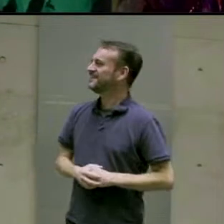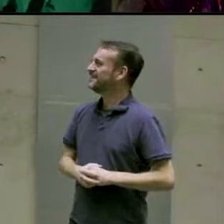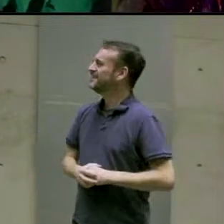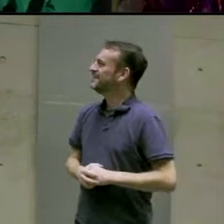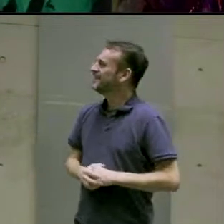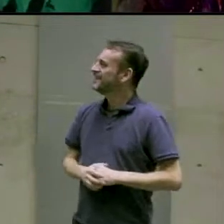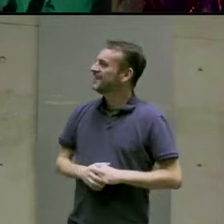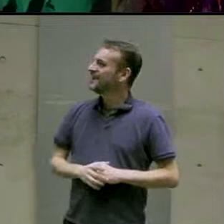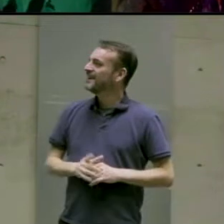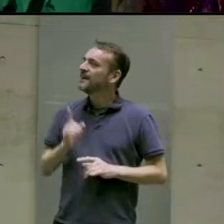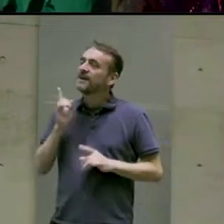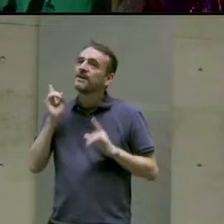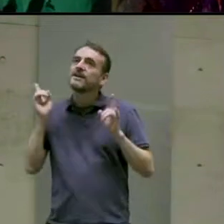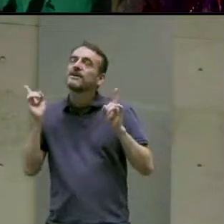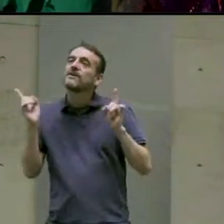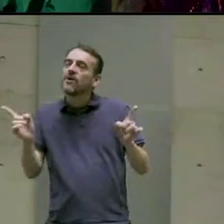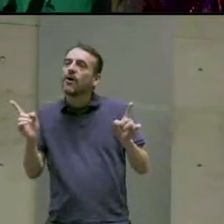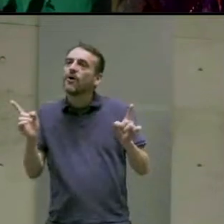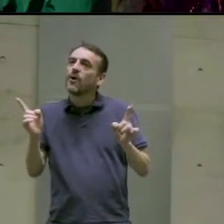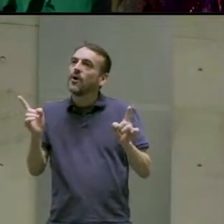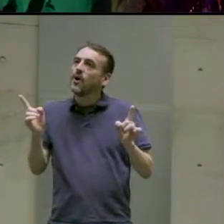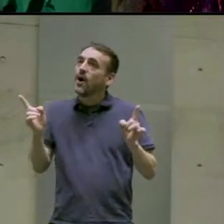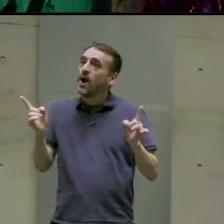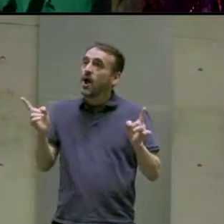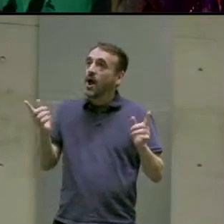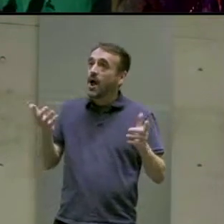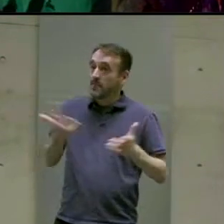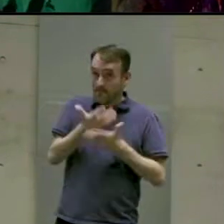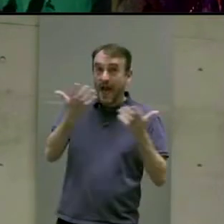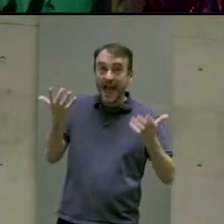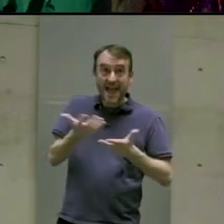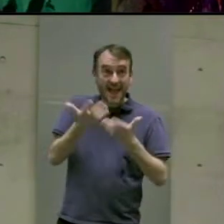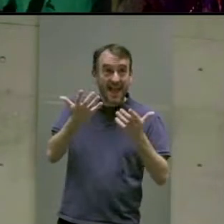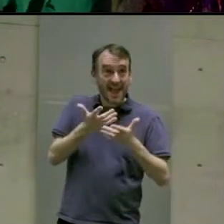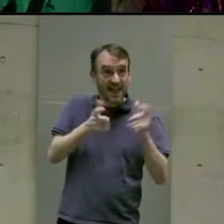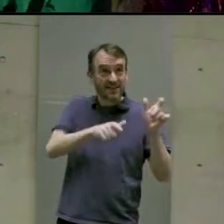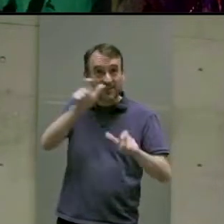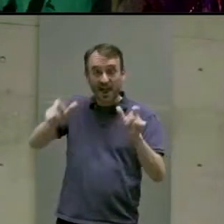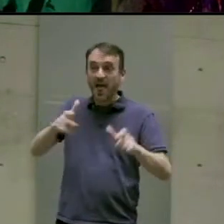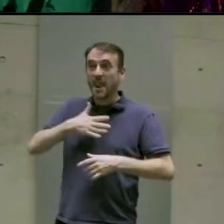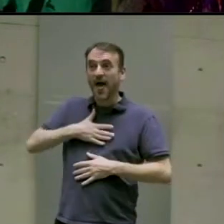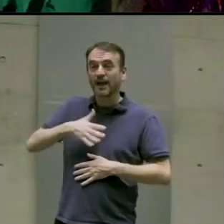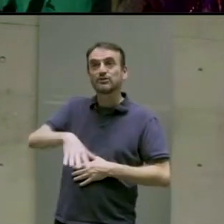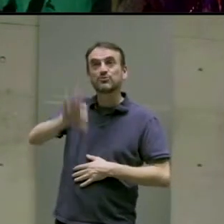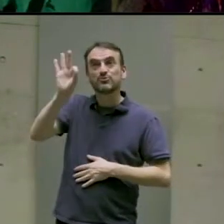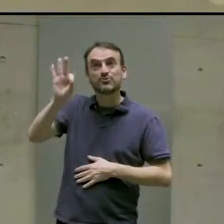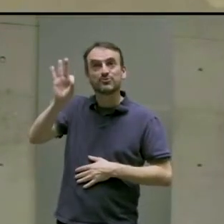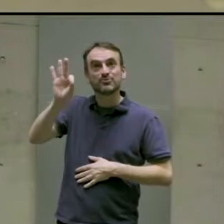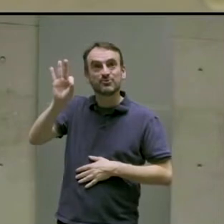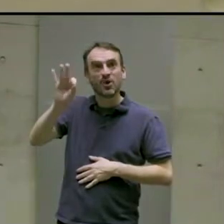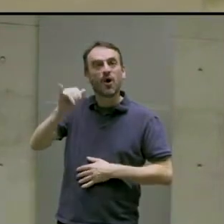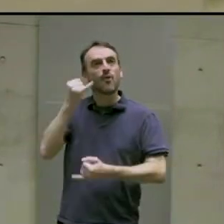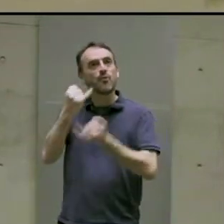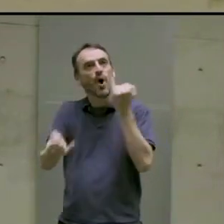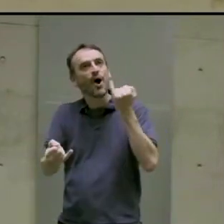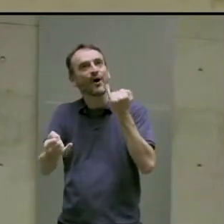is players often do actually choose that option because some of us are adventurers or we wouldn't be